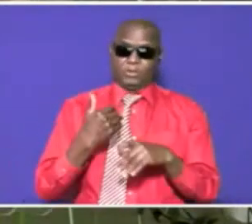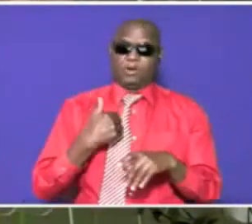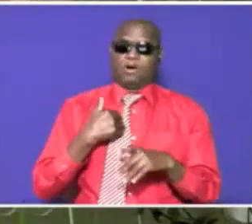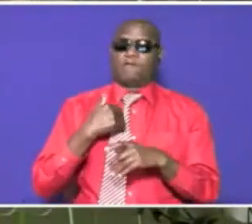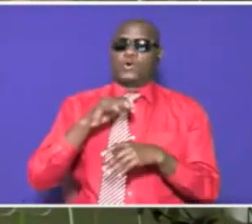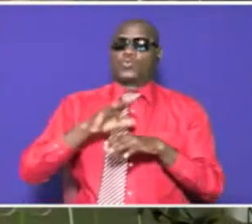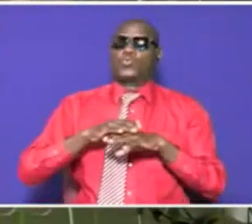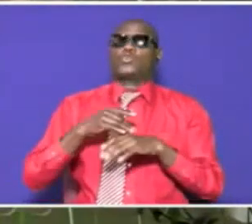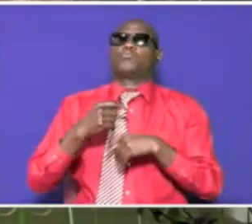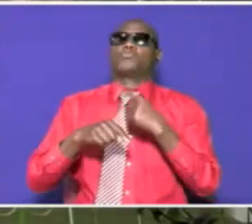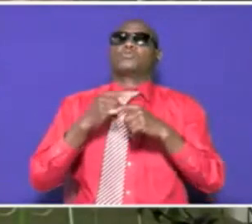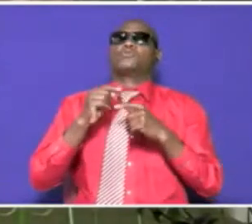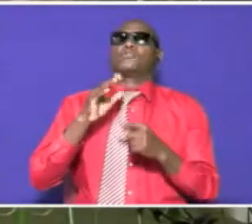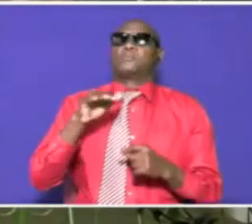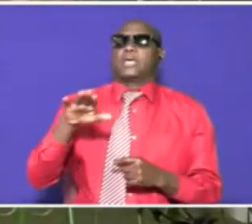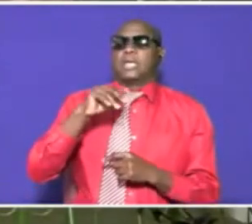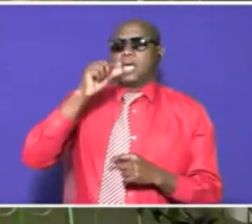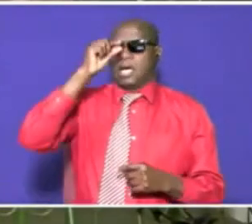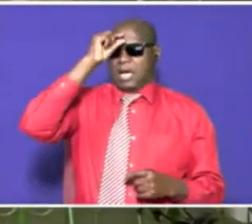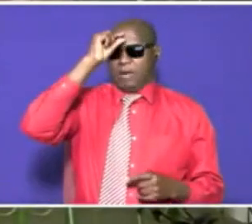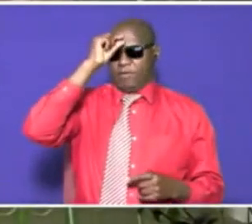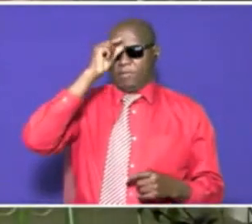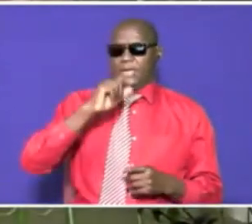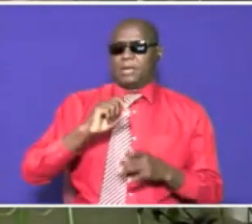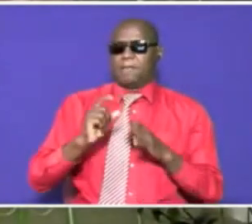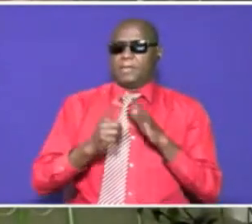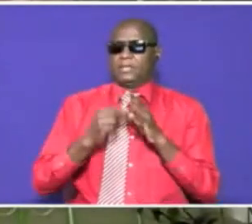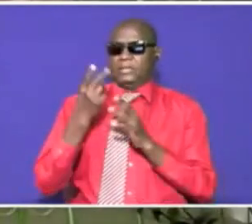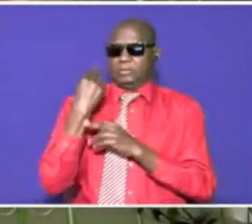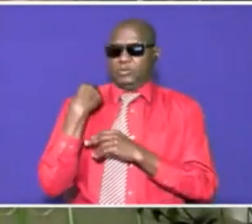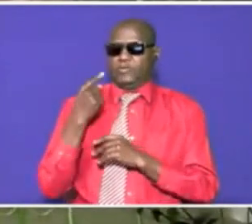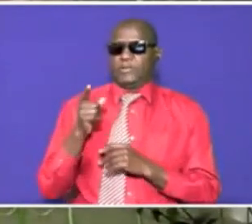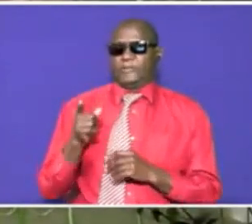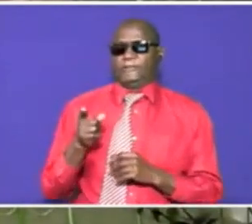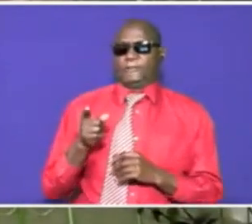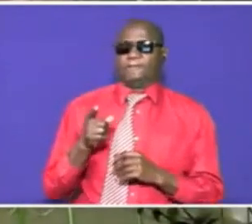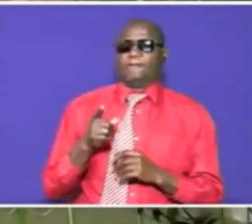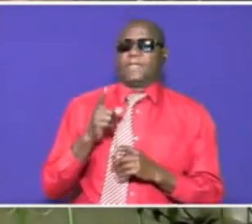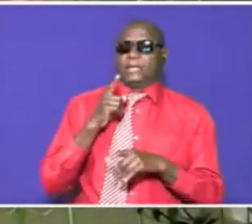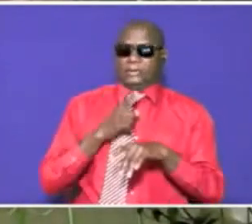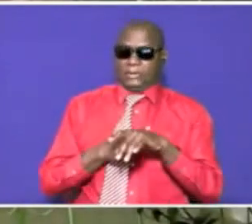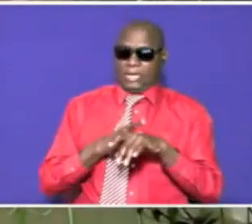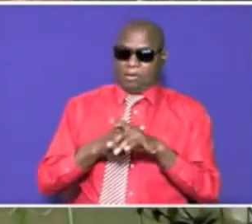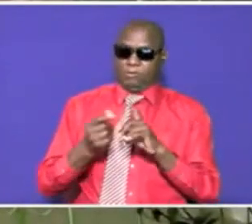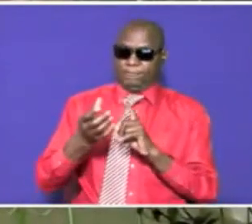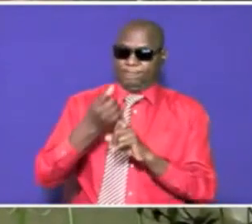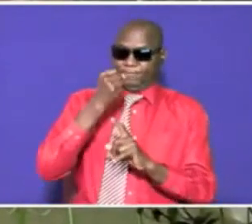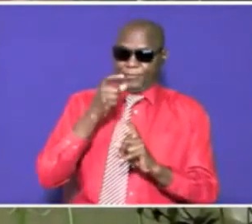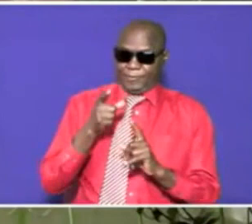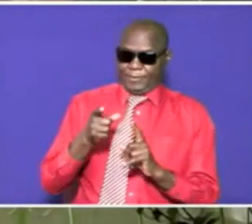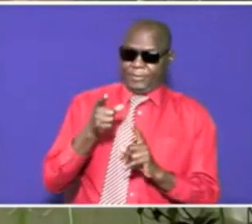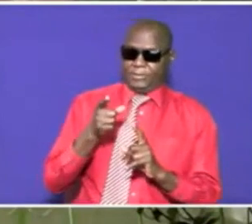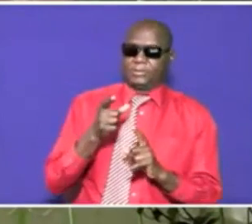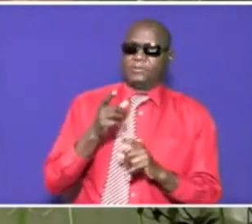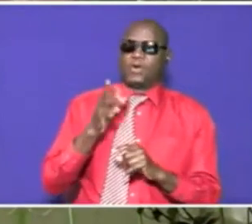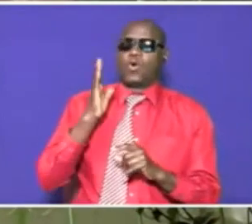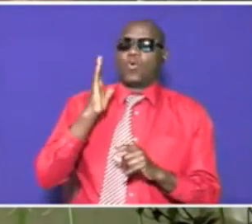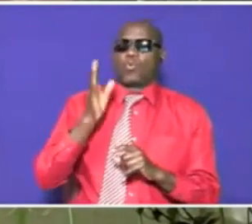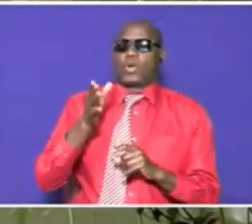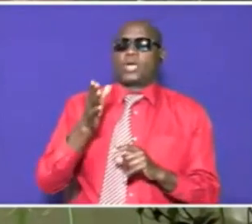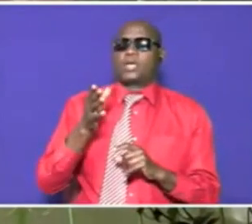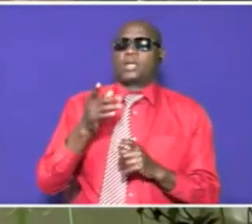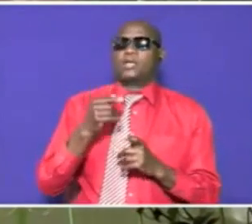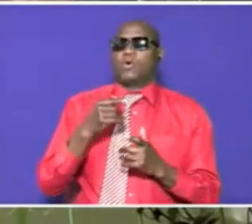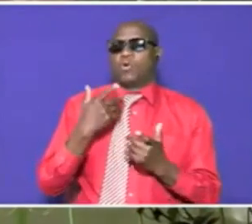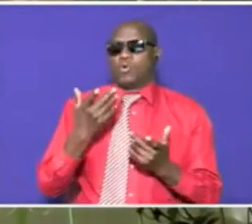progress from the area of the government and the ministry responsible for that, once we get there, we will be able to, it will be